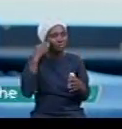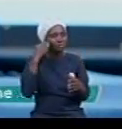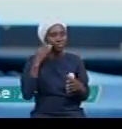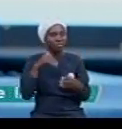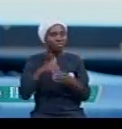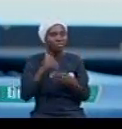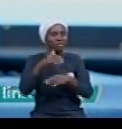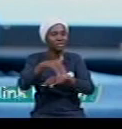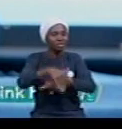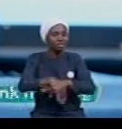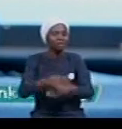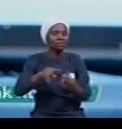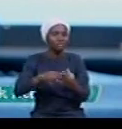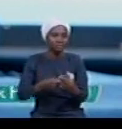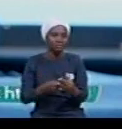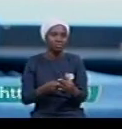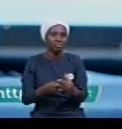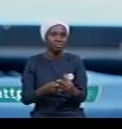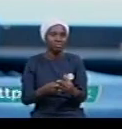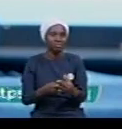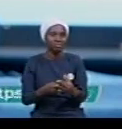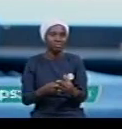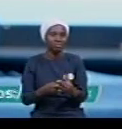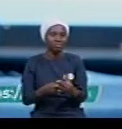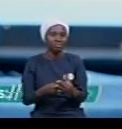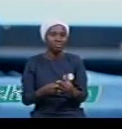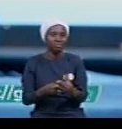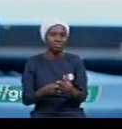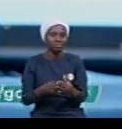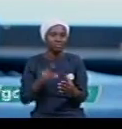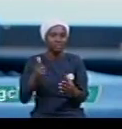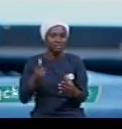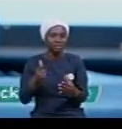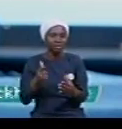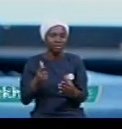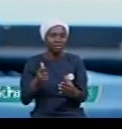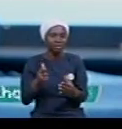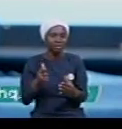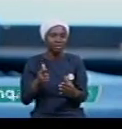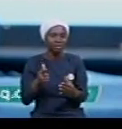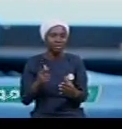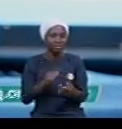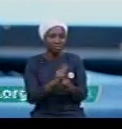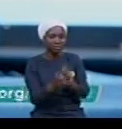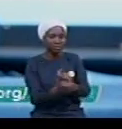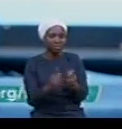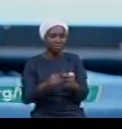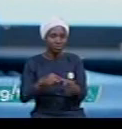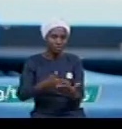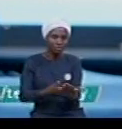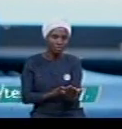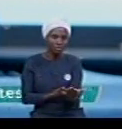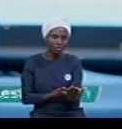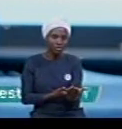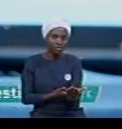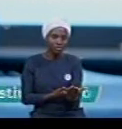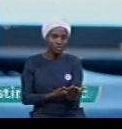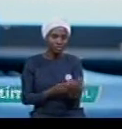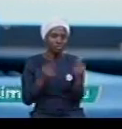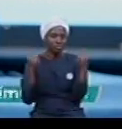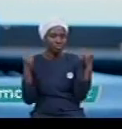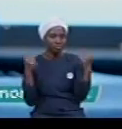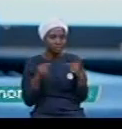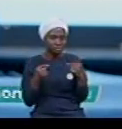bere. Igba to ya kuro loru o tun doju momo na ni osu to